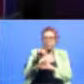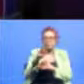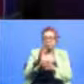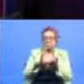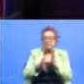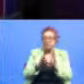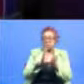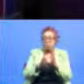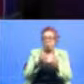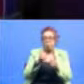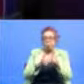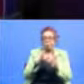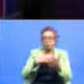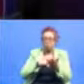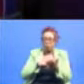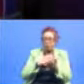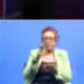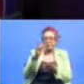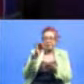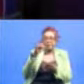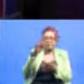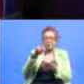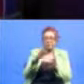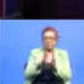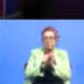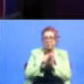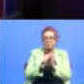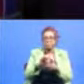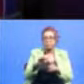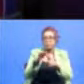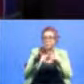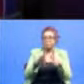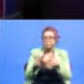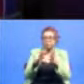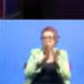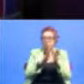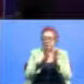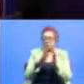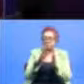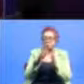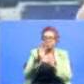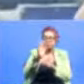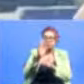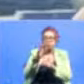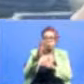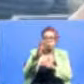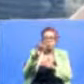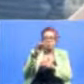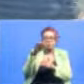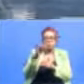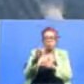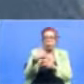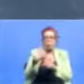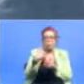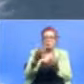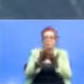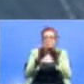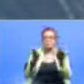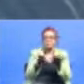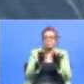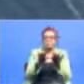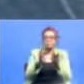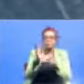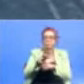which honored the late Kelvin Kiptum in a special way. Kiptum's widow, Asenath Rotich, was at the start line where a minute